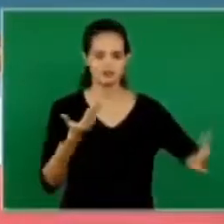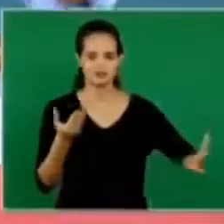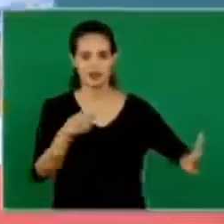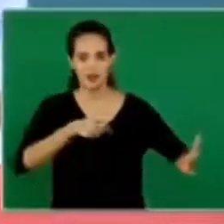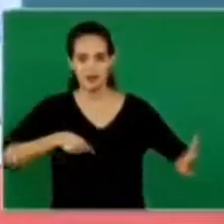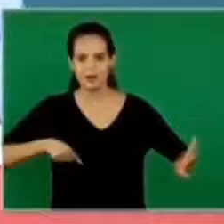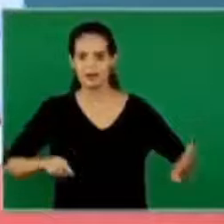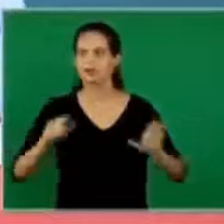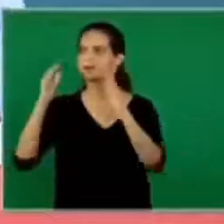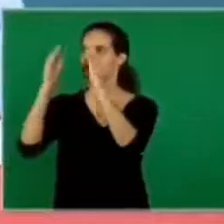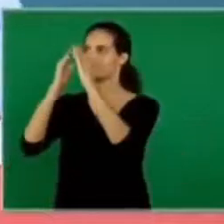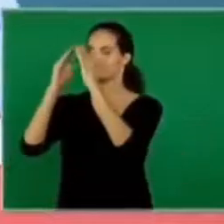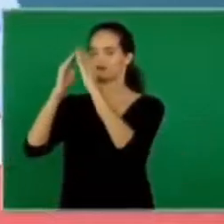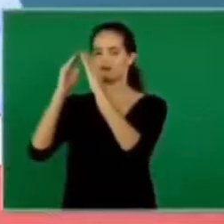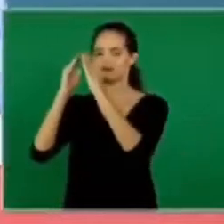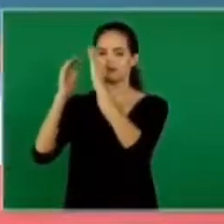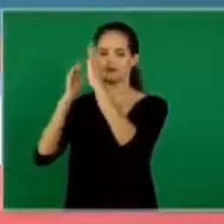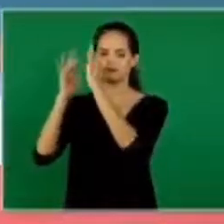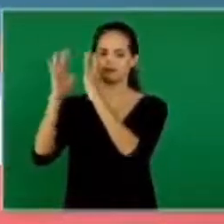with Him we will reign.